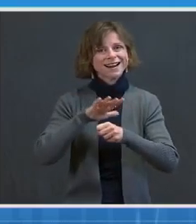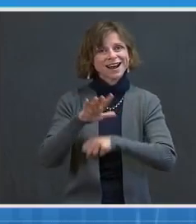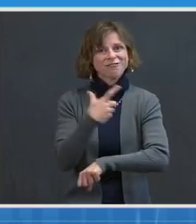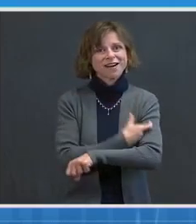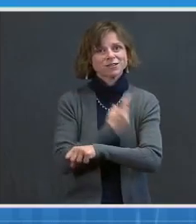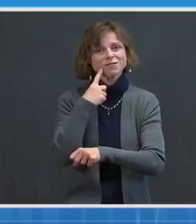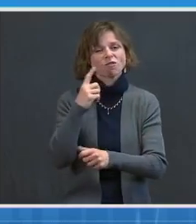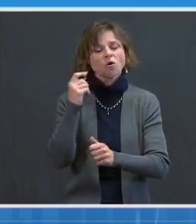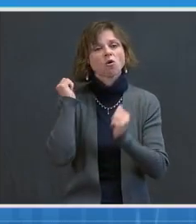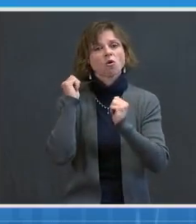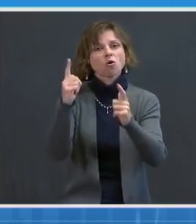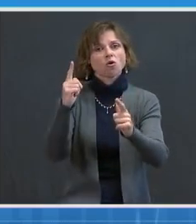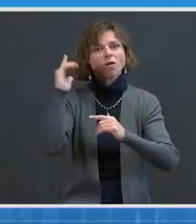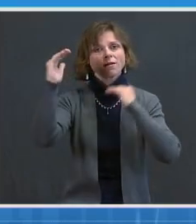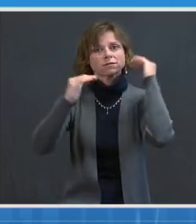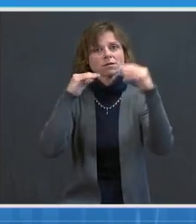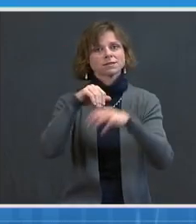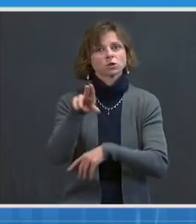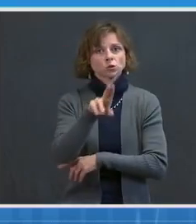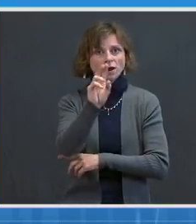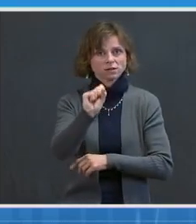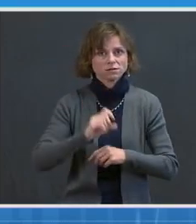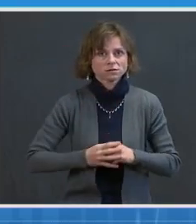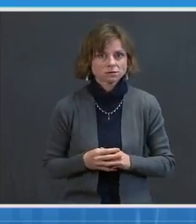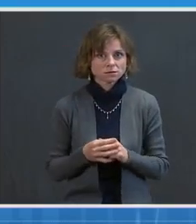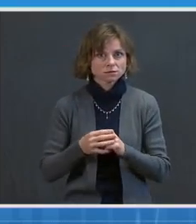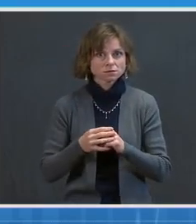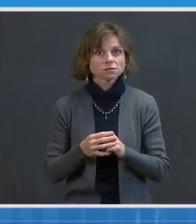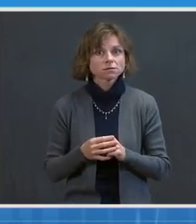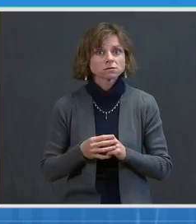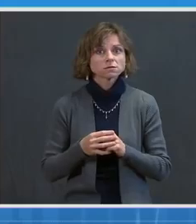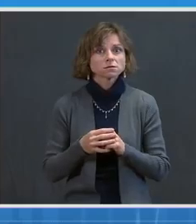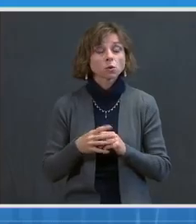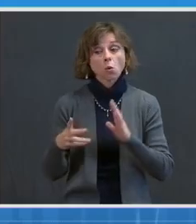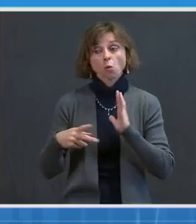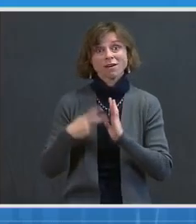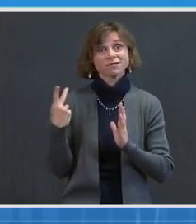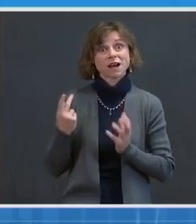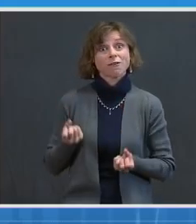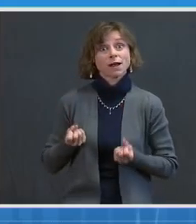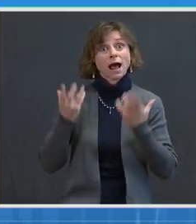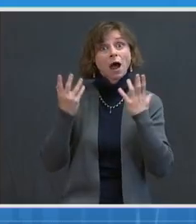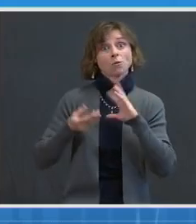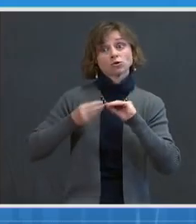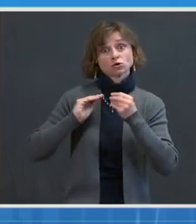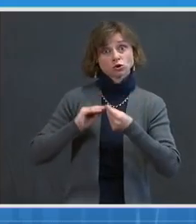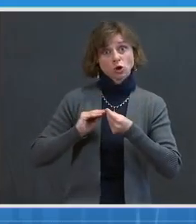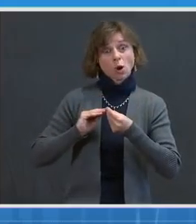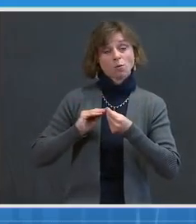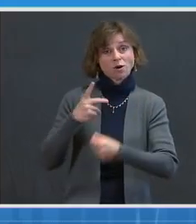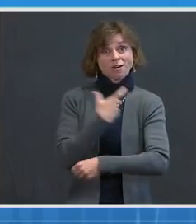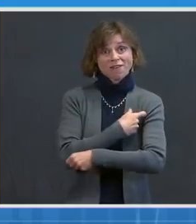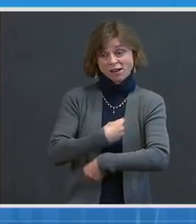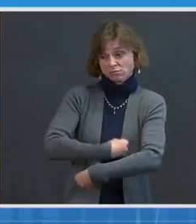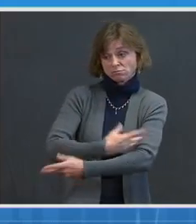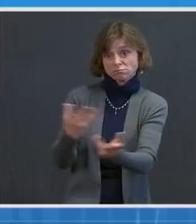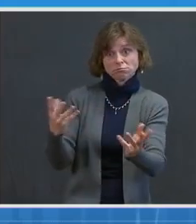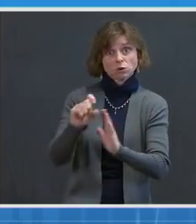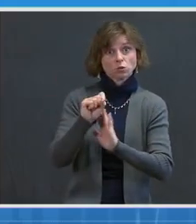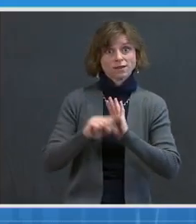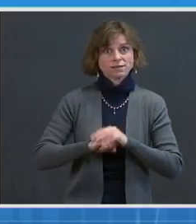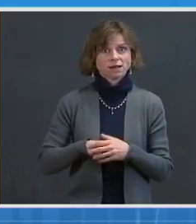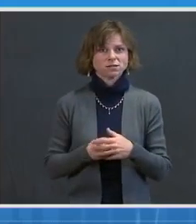U.S. We've more than doubled the number of vaccines going to states. We've improved the efficiency of the